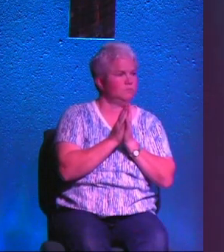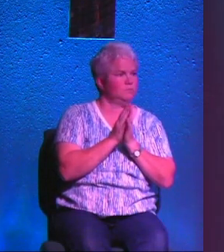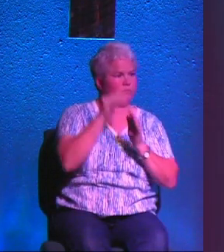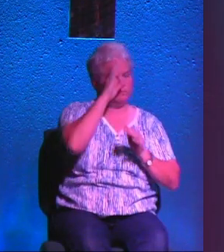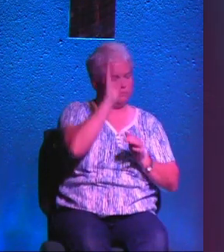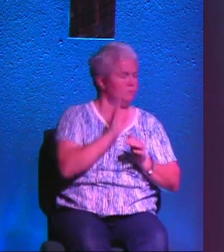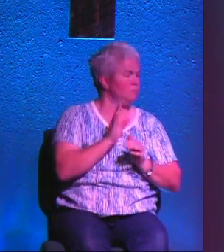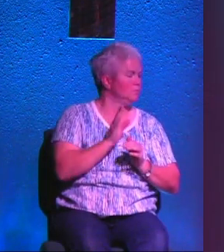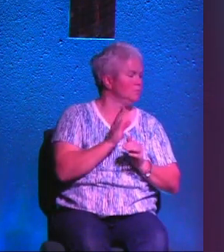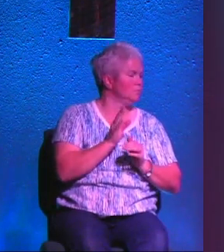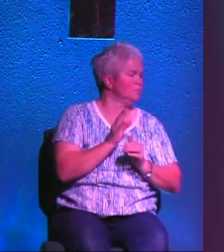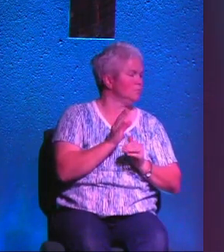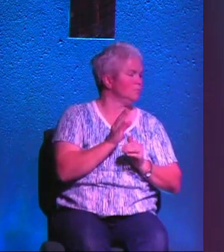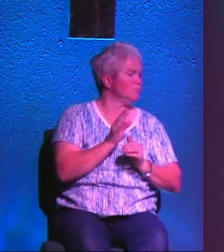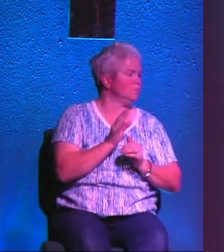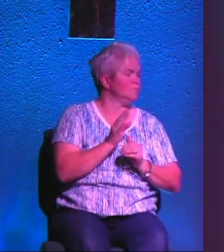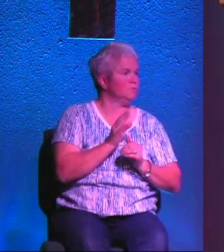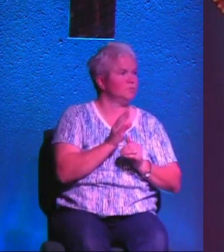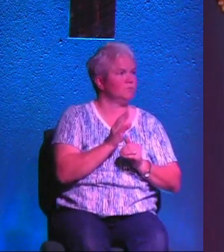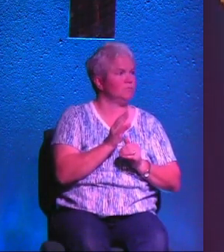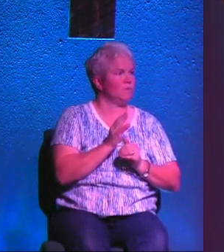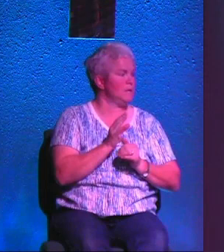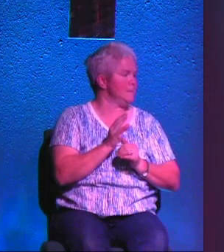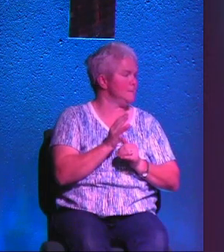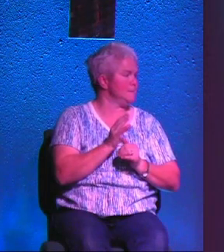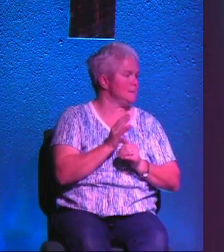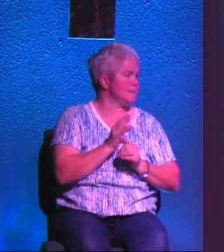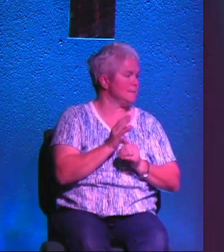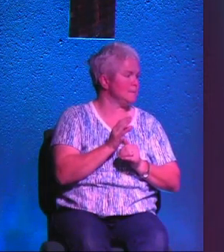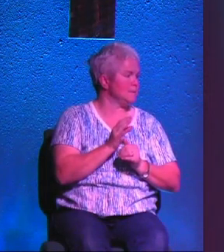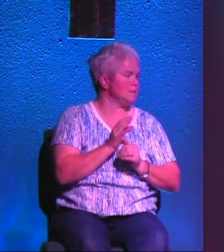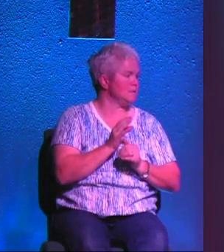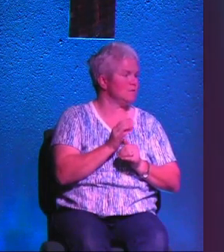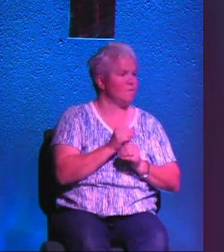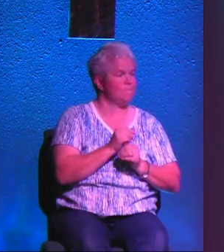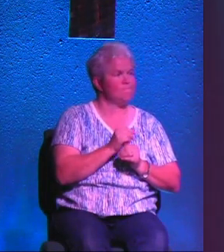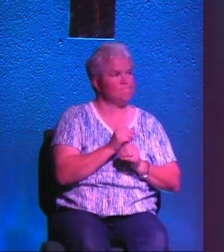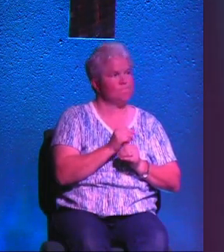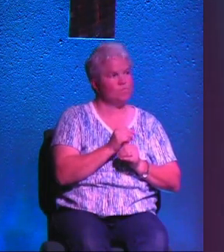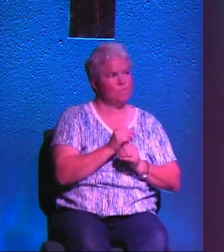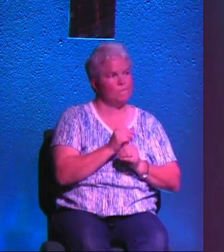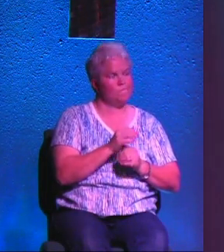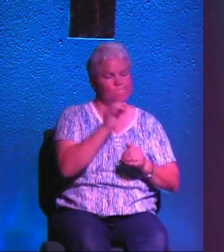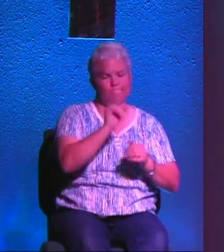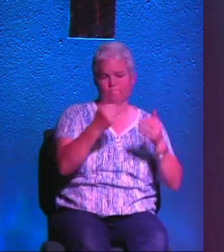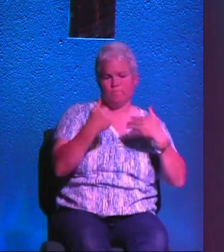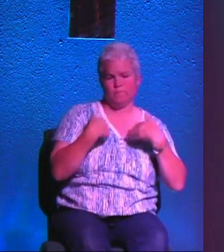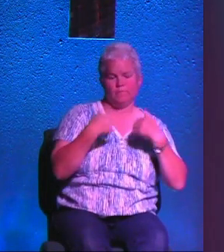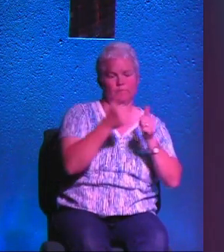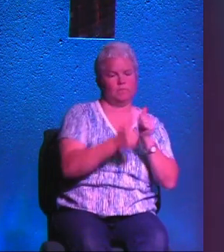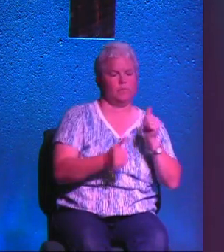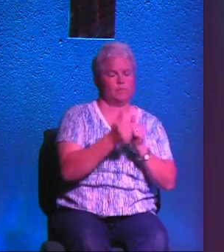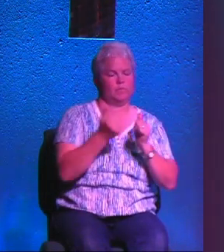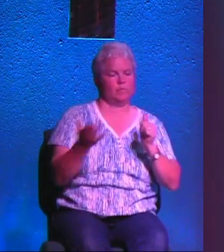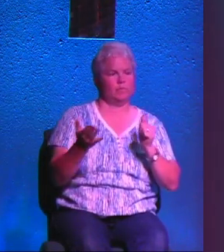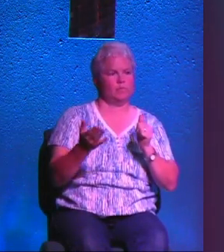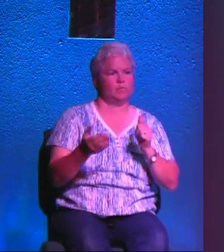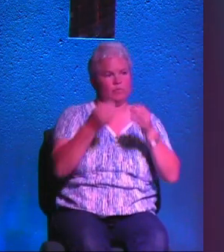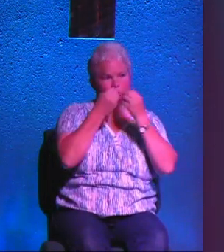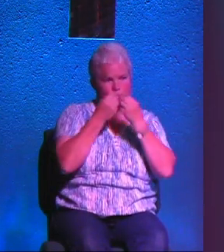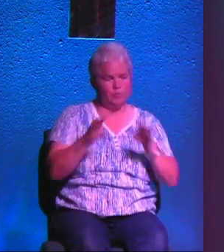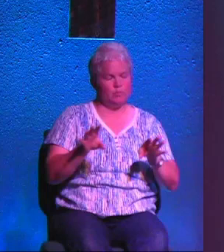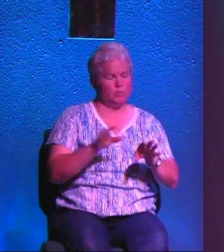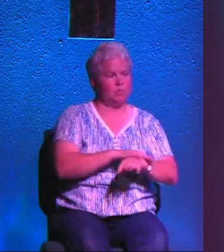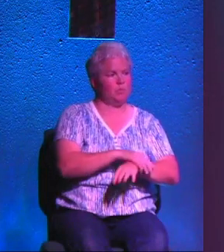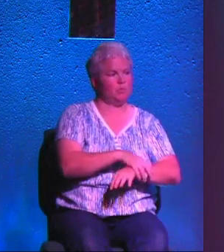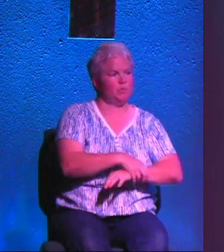And if I don't have two nickels to rub together, as long as I got Jesus, I have everything. And the blessing that